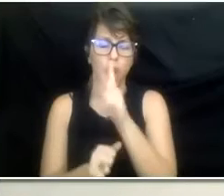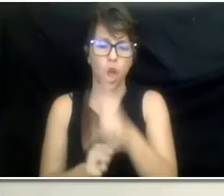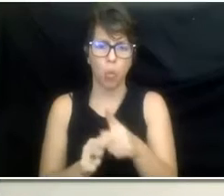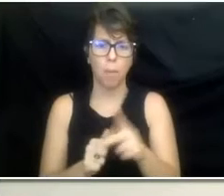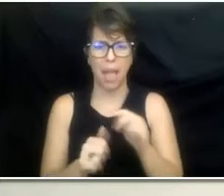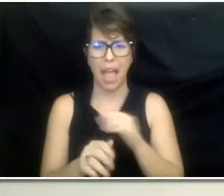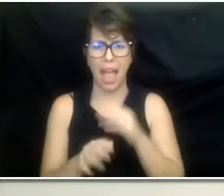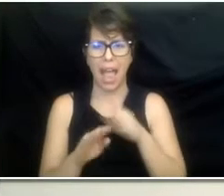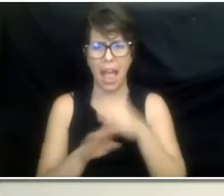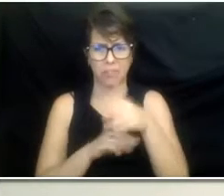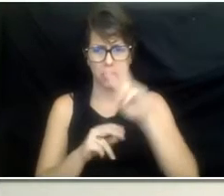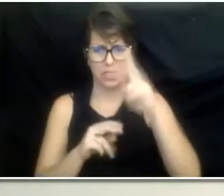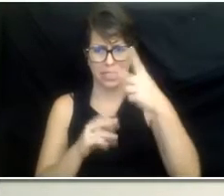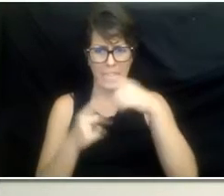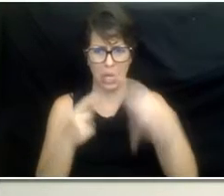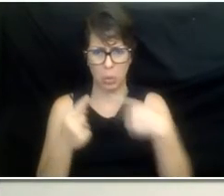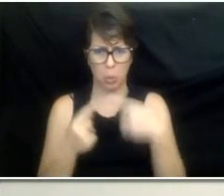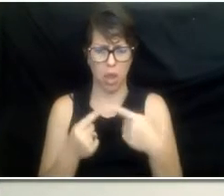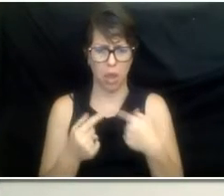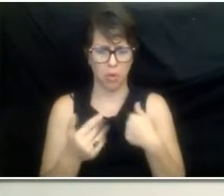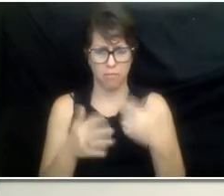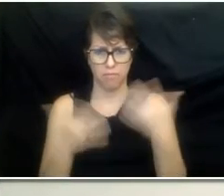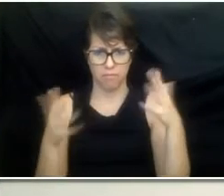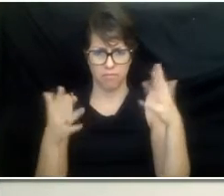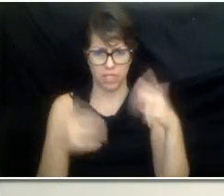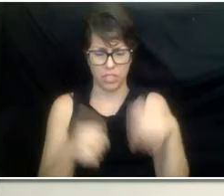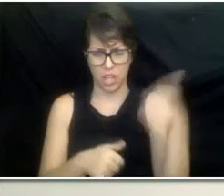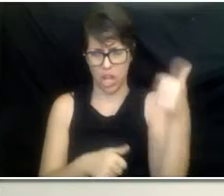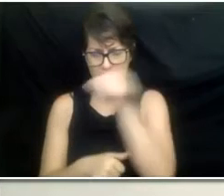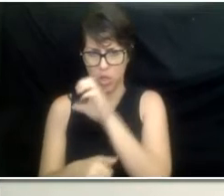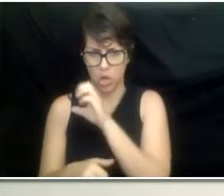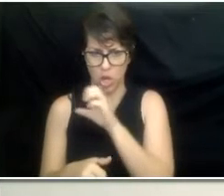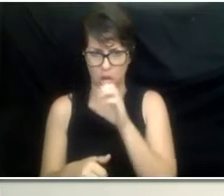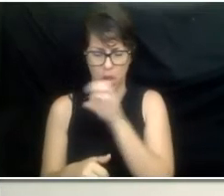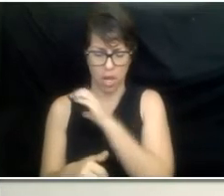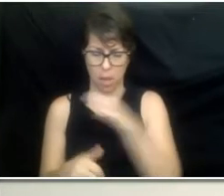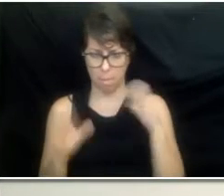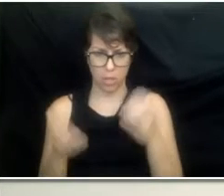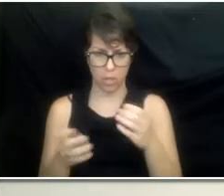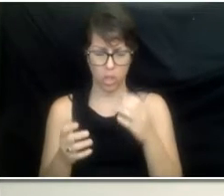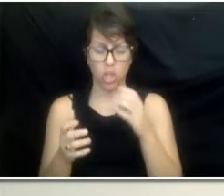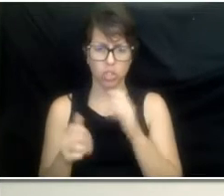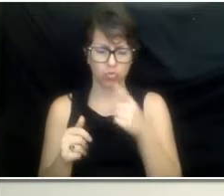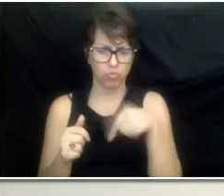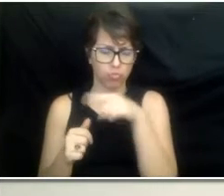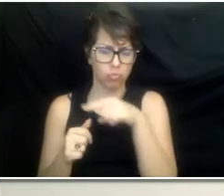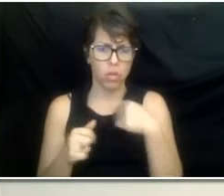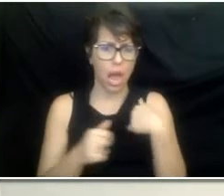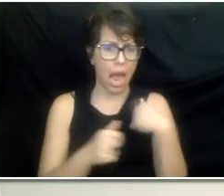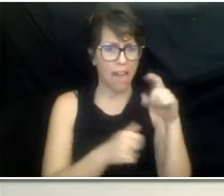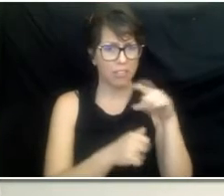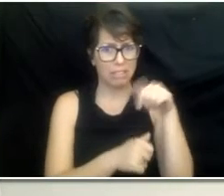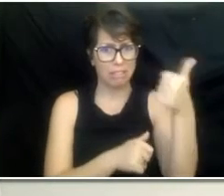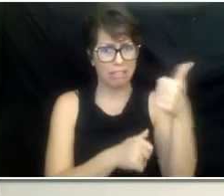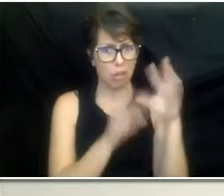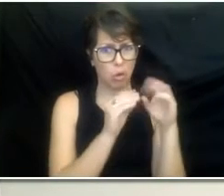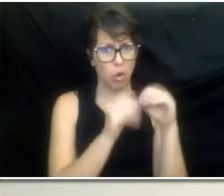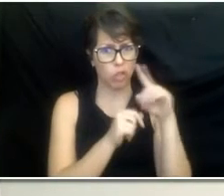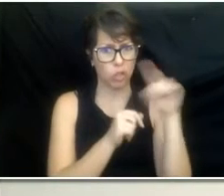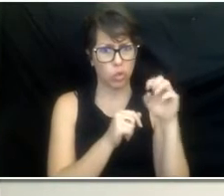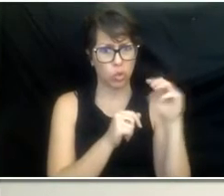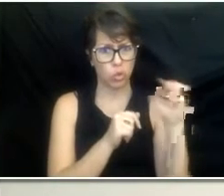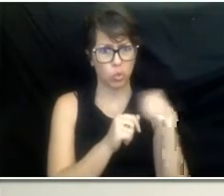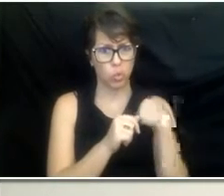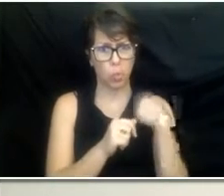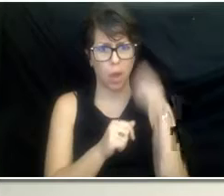because she has been an incredible leader during all this on these issues and I want to make sure she has plenty of time to ask questions and then